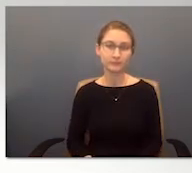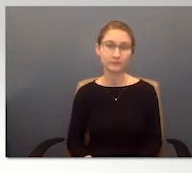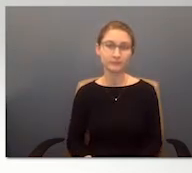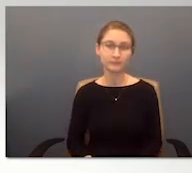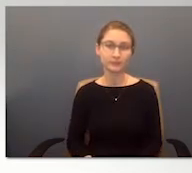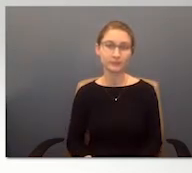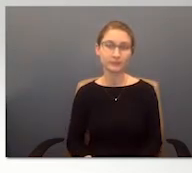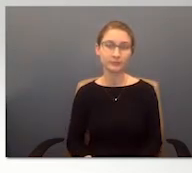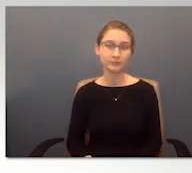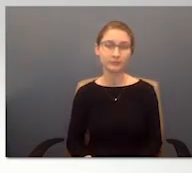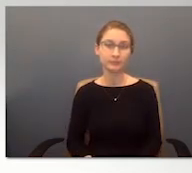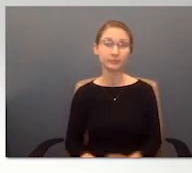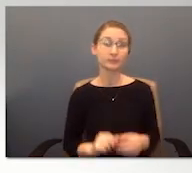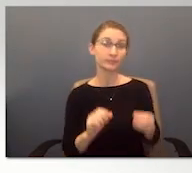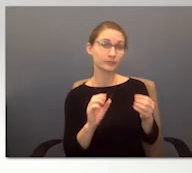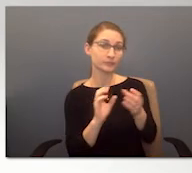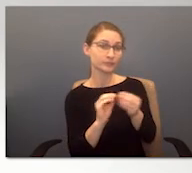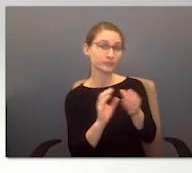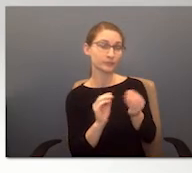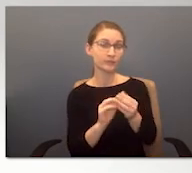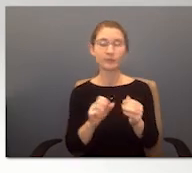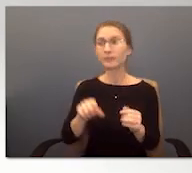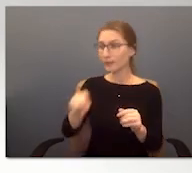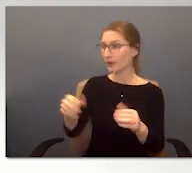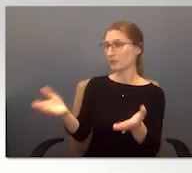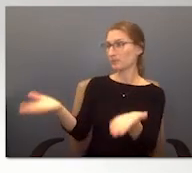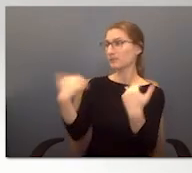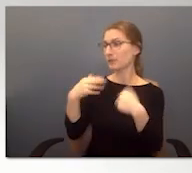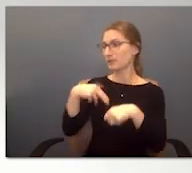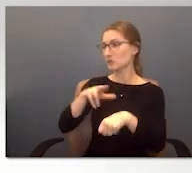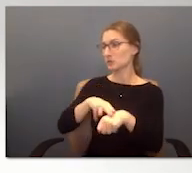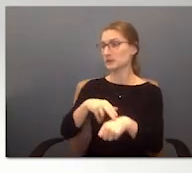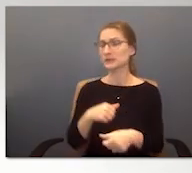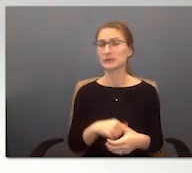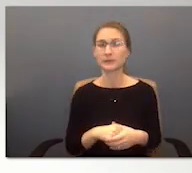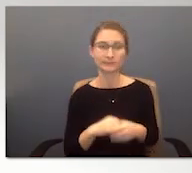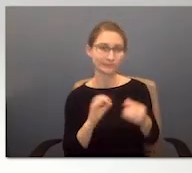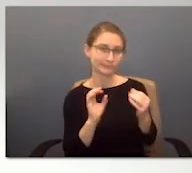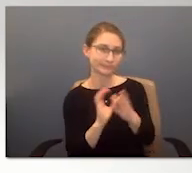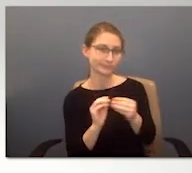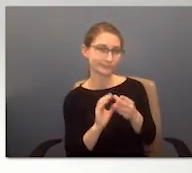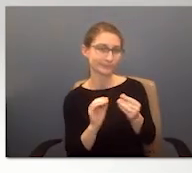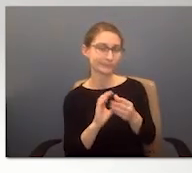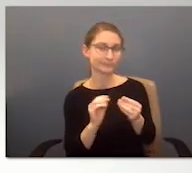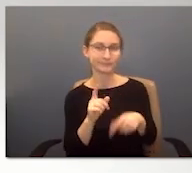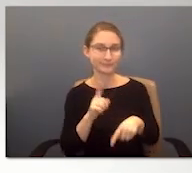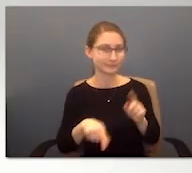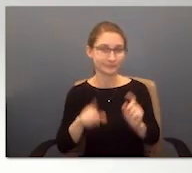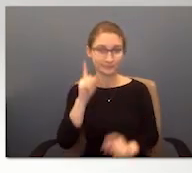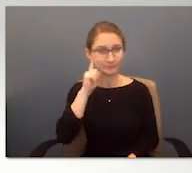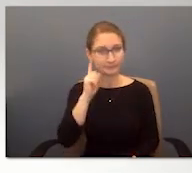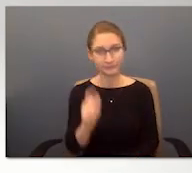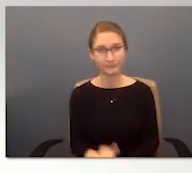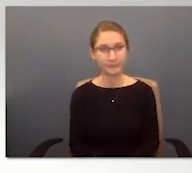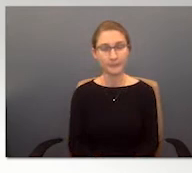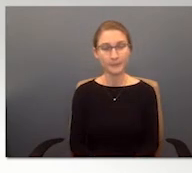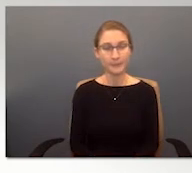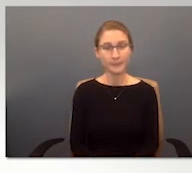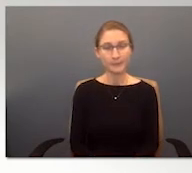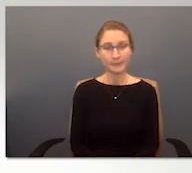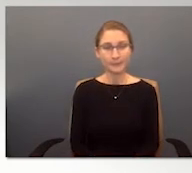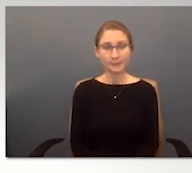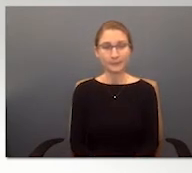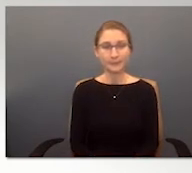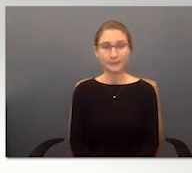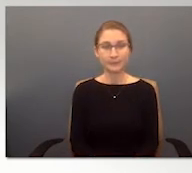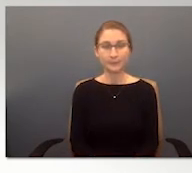Can I ask just a general Early Steps question? Of course. So I'm an independent, I do advocacy and educational